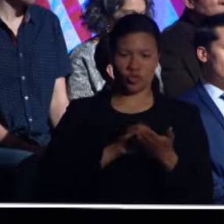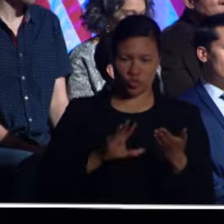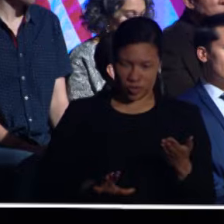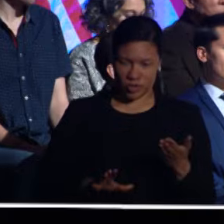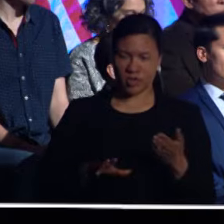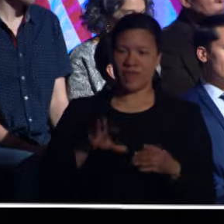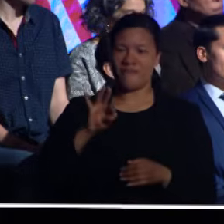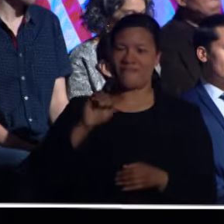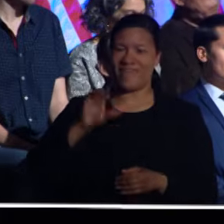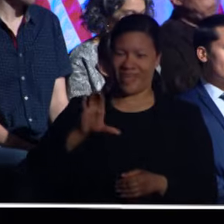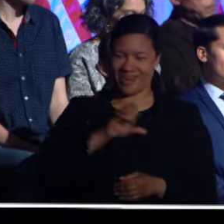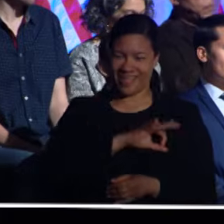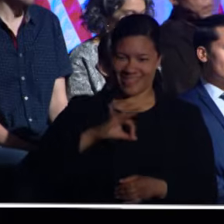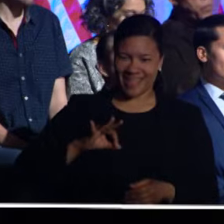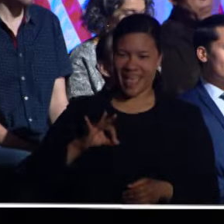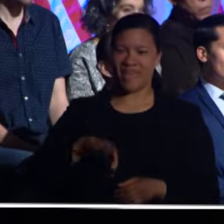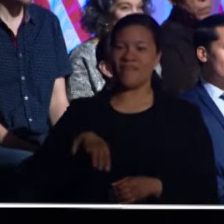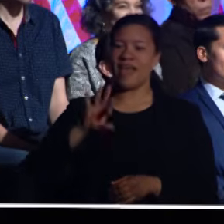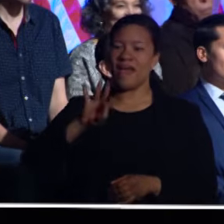are in the house tonight.